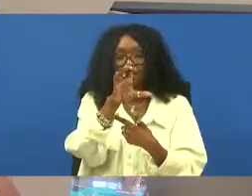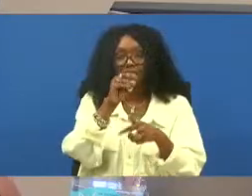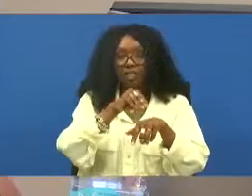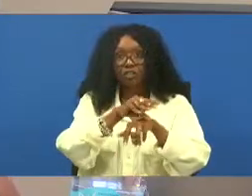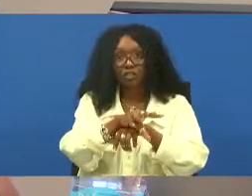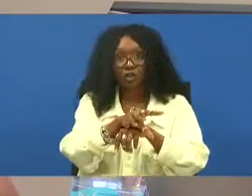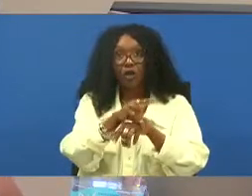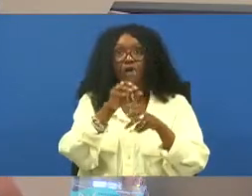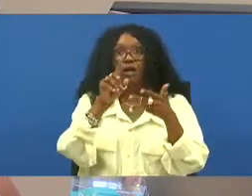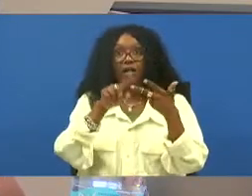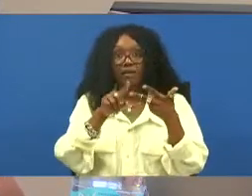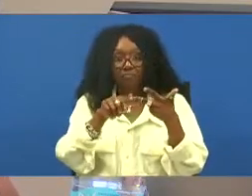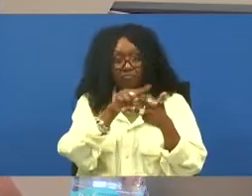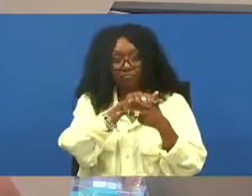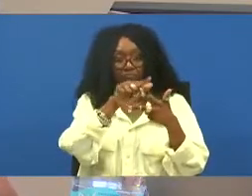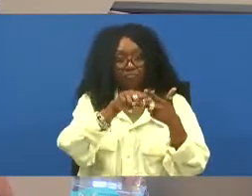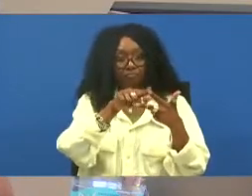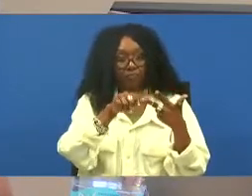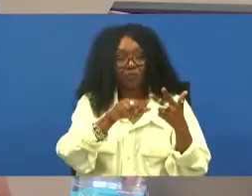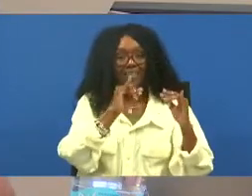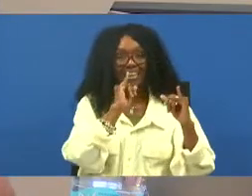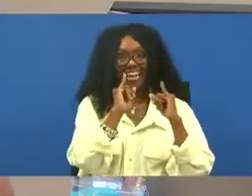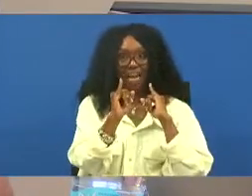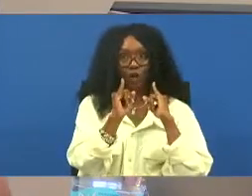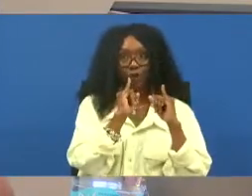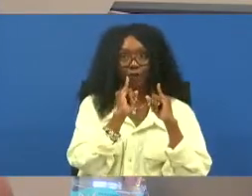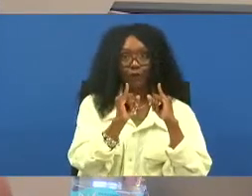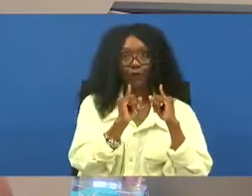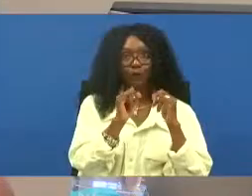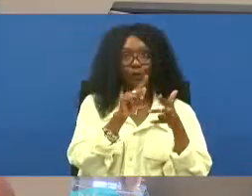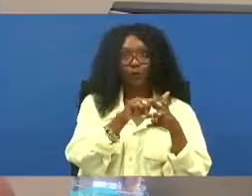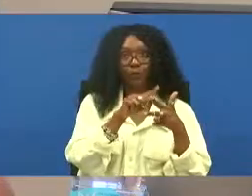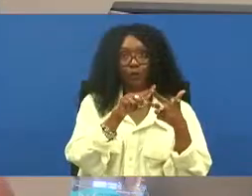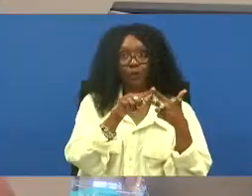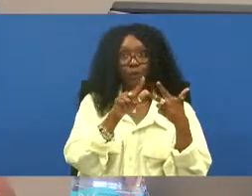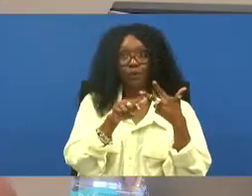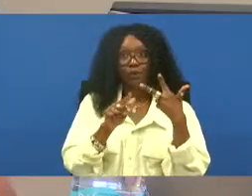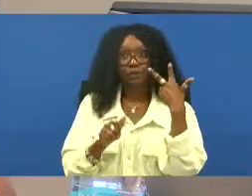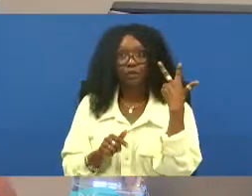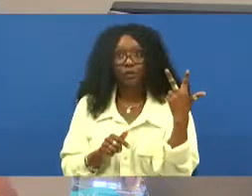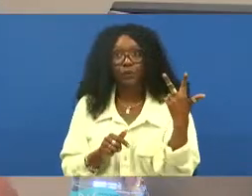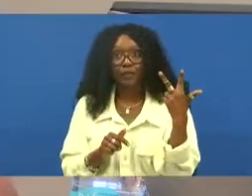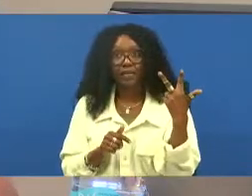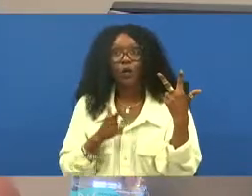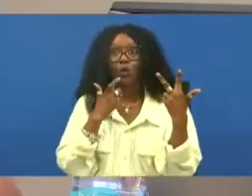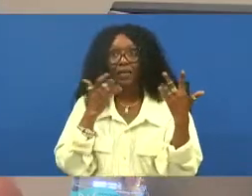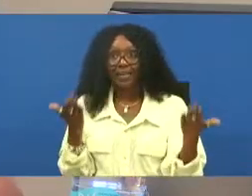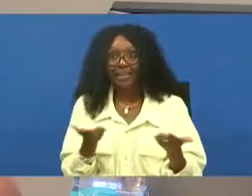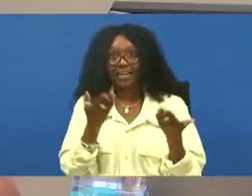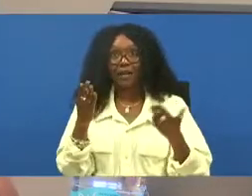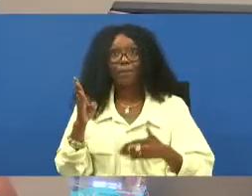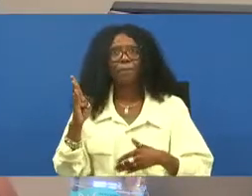then interviewed each of the 3 semifinalist teams in Baton Rouge. And this was a